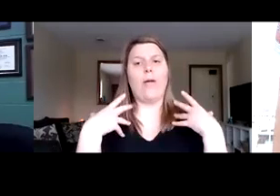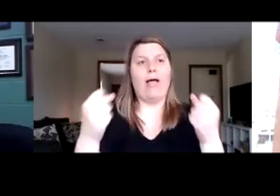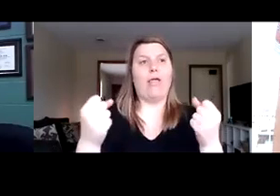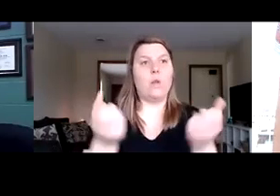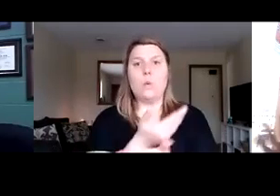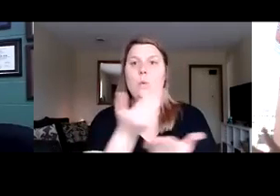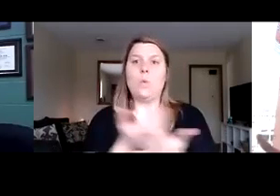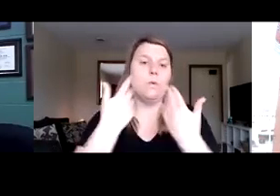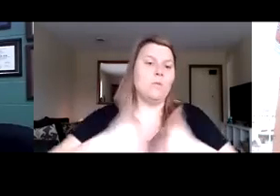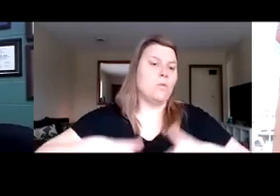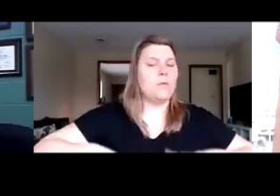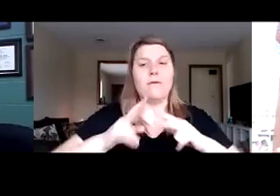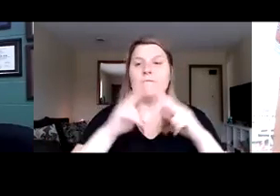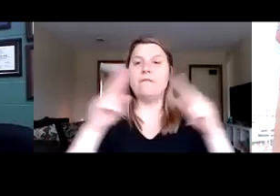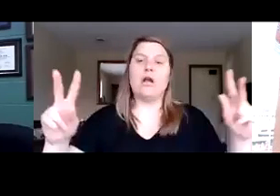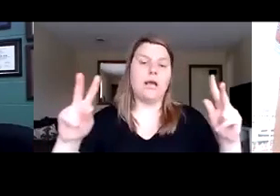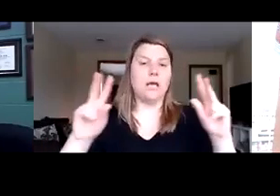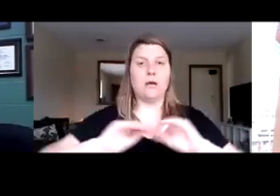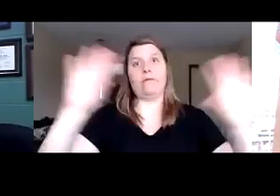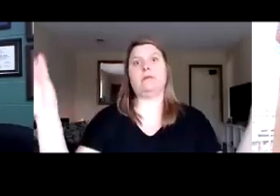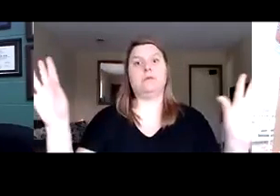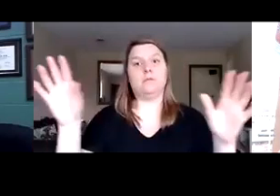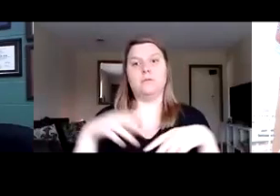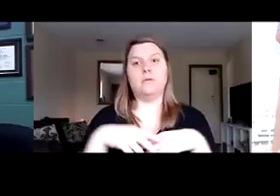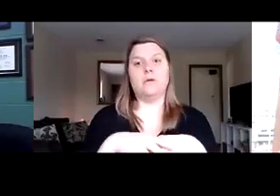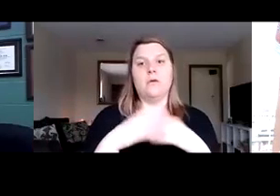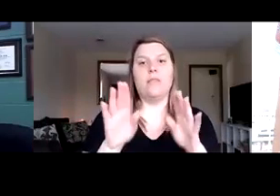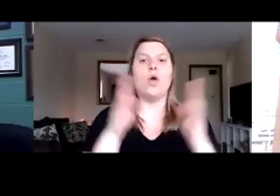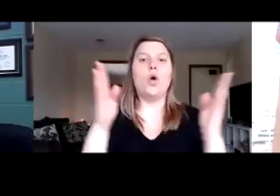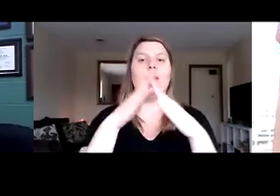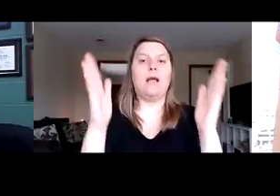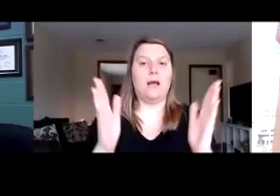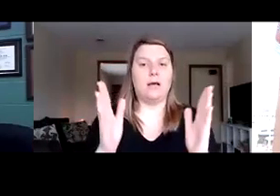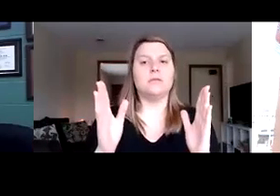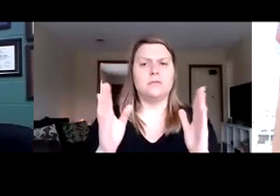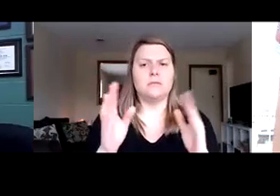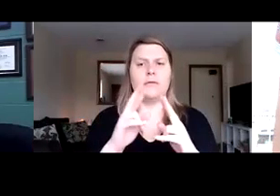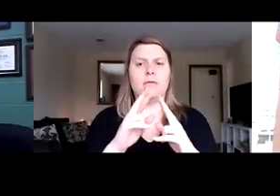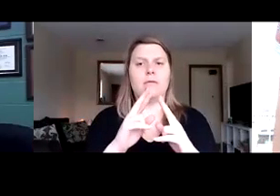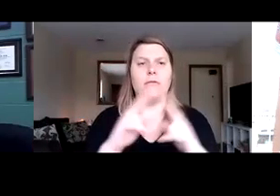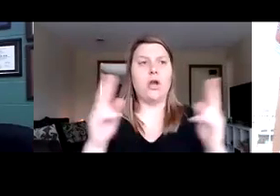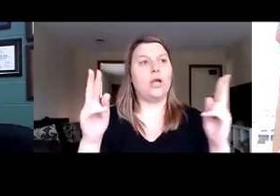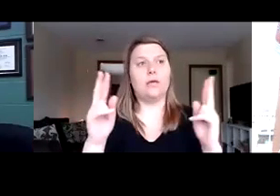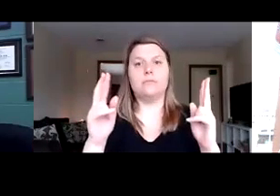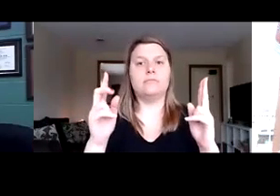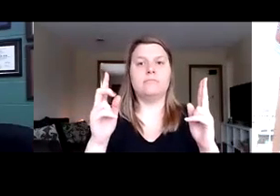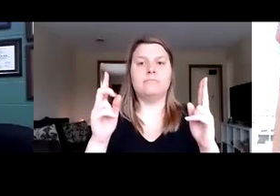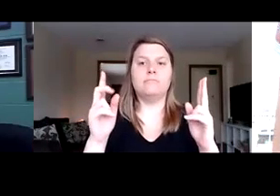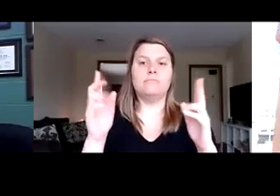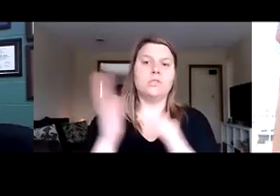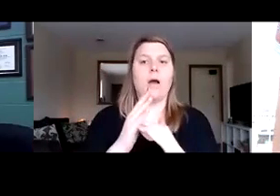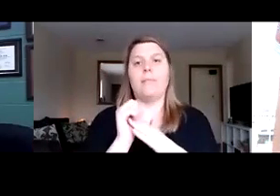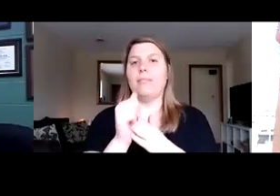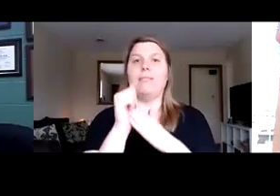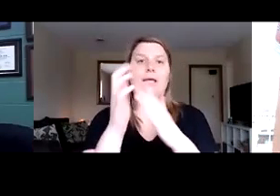Like it was very apparent in like some like open house stuff that they did earlier that they're like really one of the kind of leaders